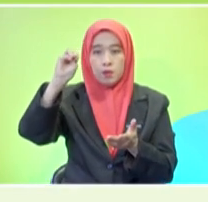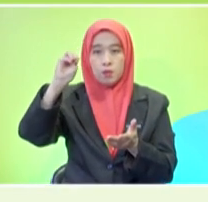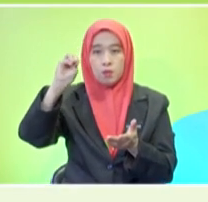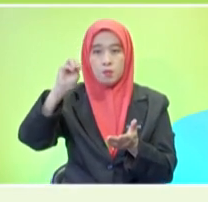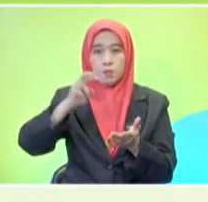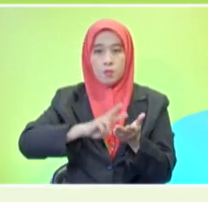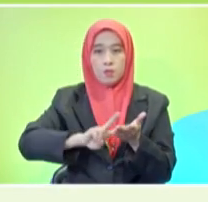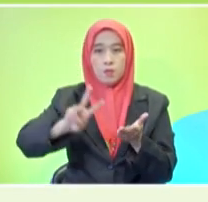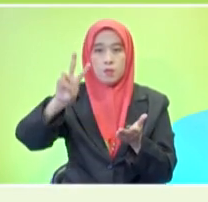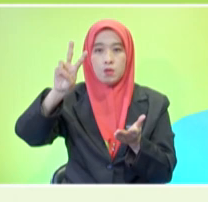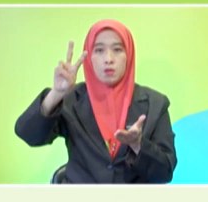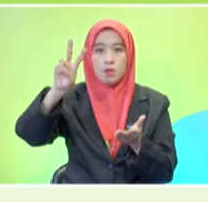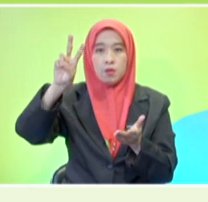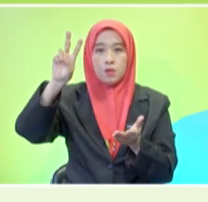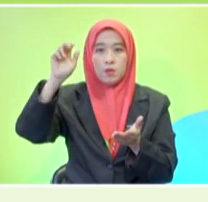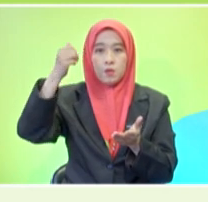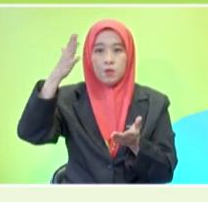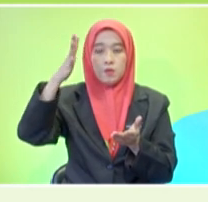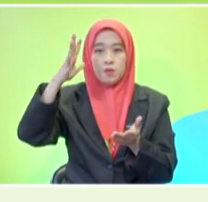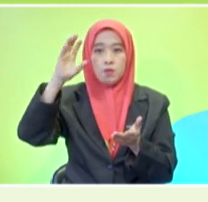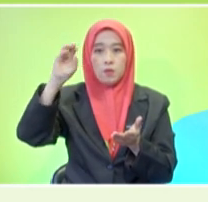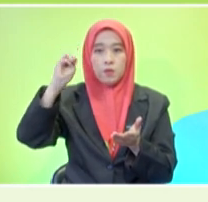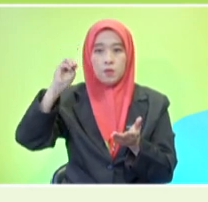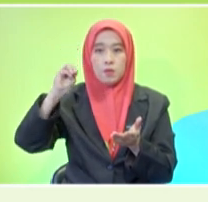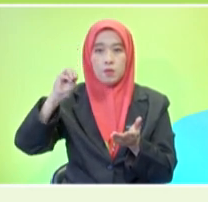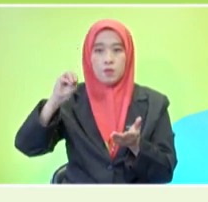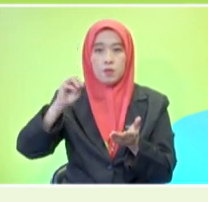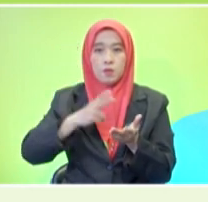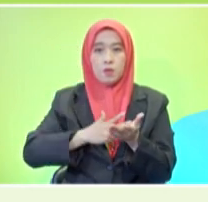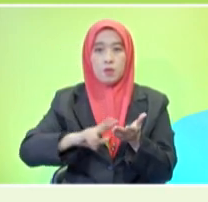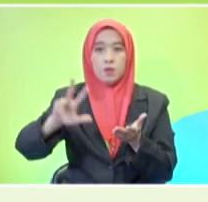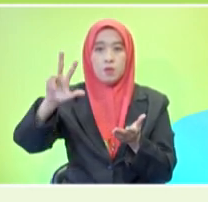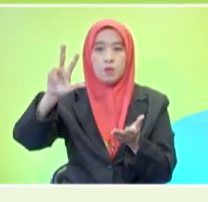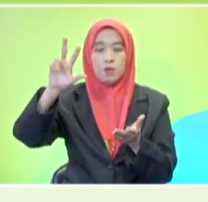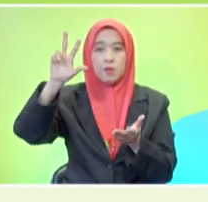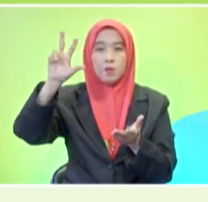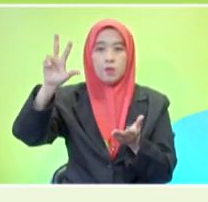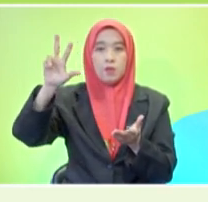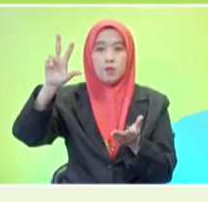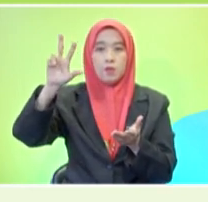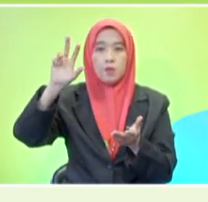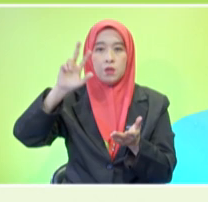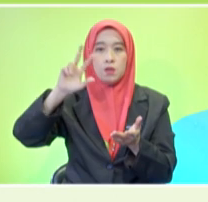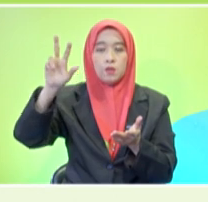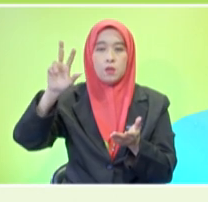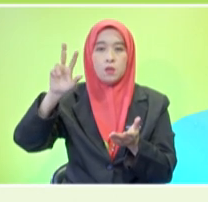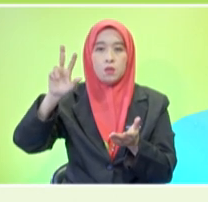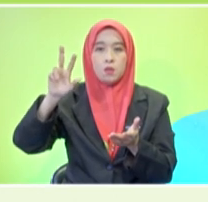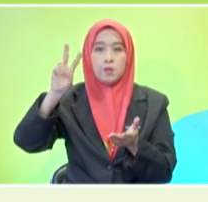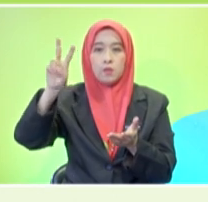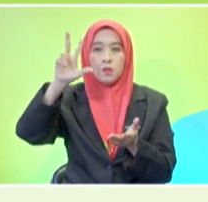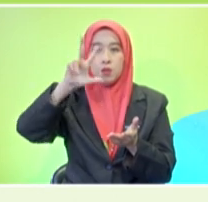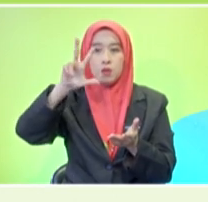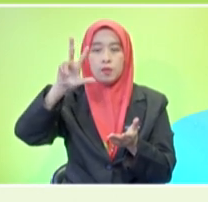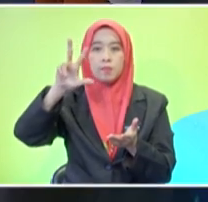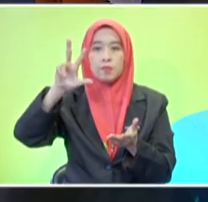is 14 cm tall. And for the third week, it is 23 cm tall for pot A. Mm-hmm.